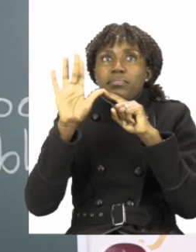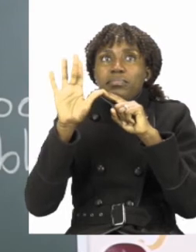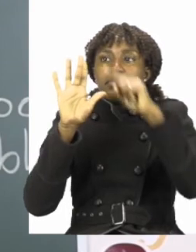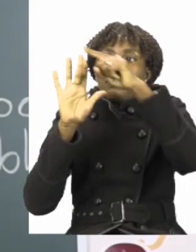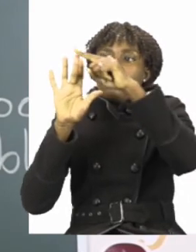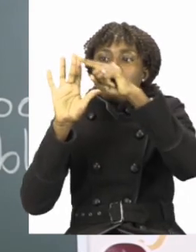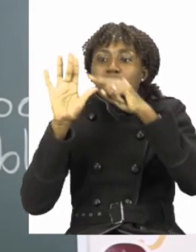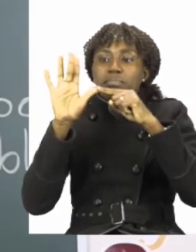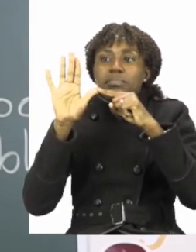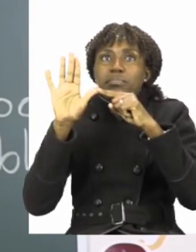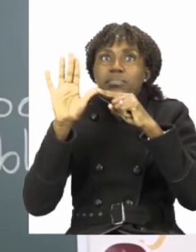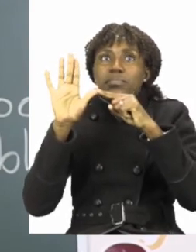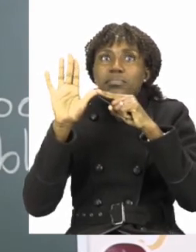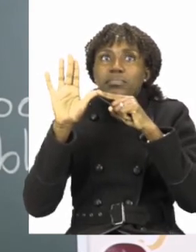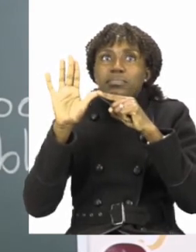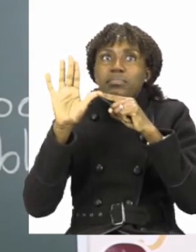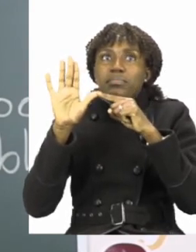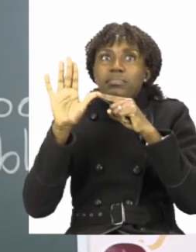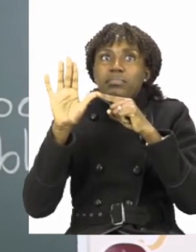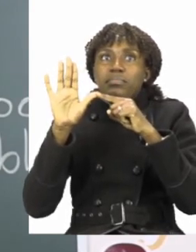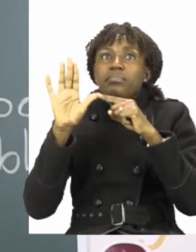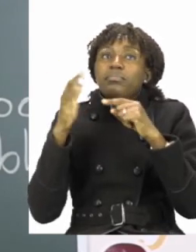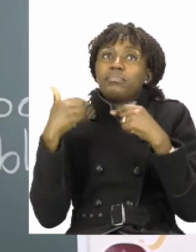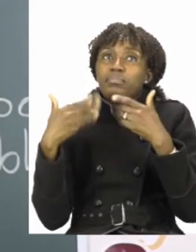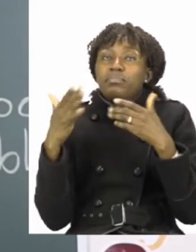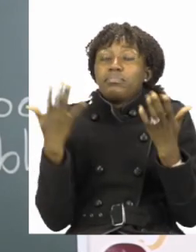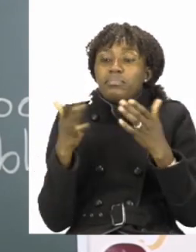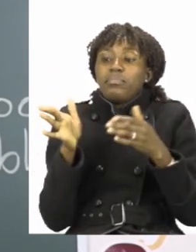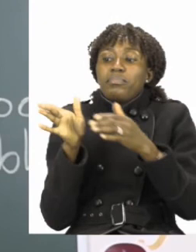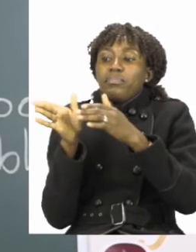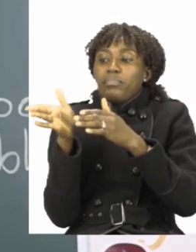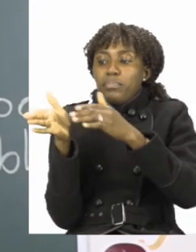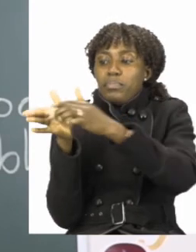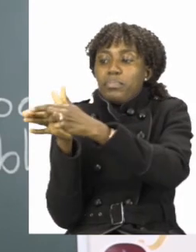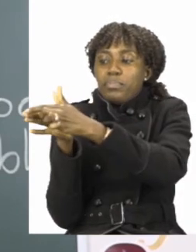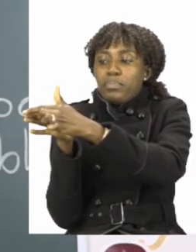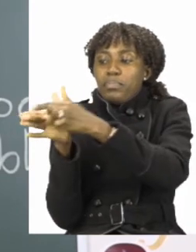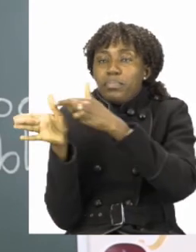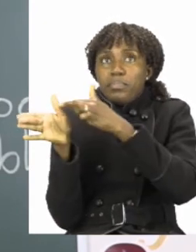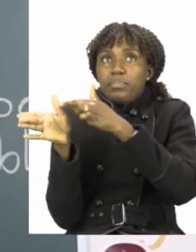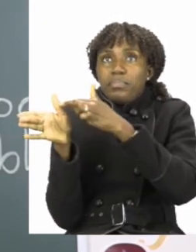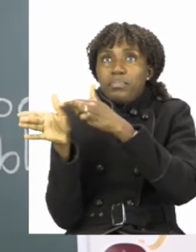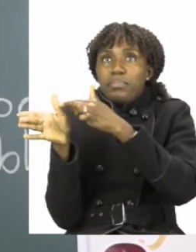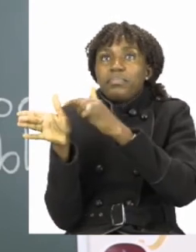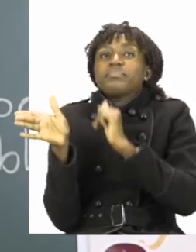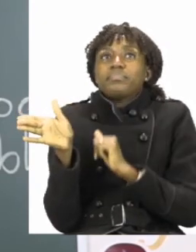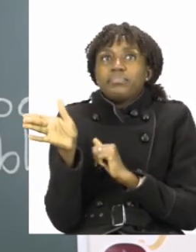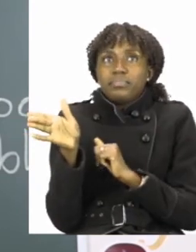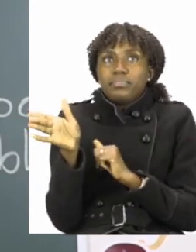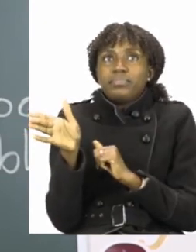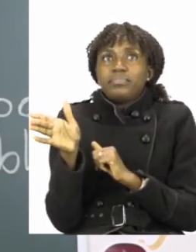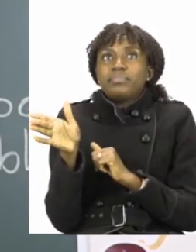hand span. So we measure from the tip of the middle finger all the way to our thumb, and